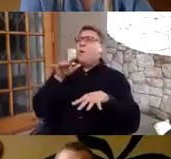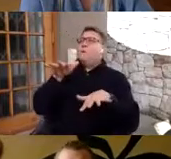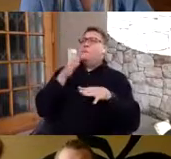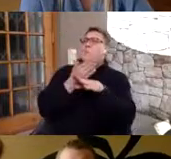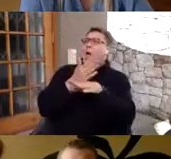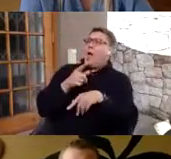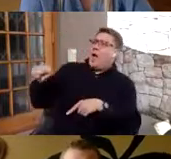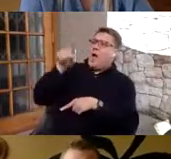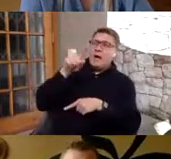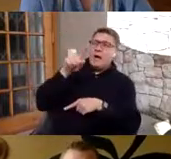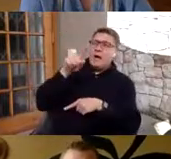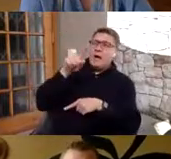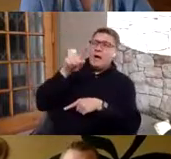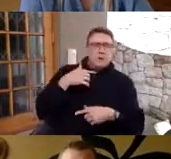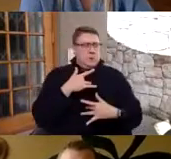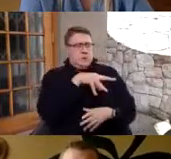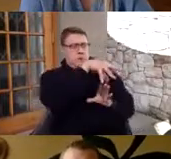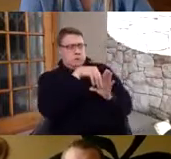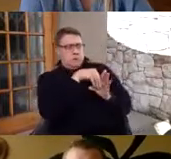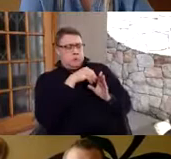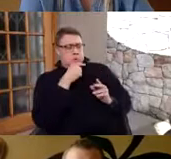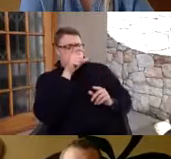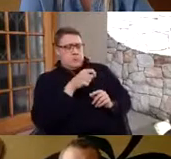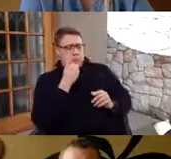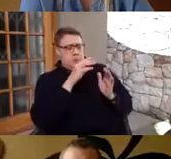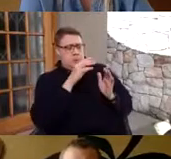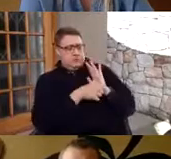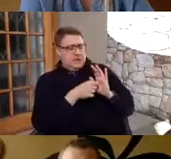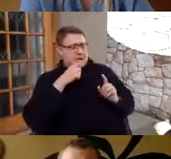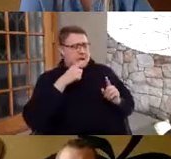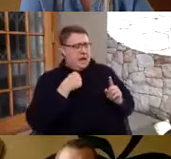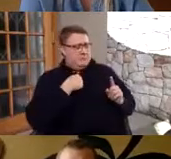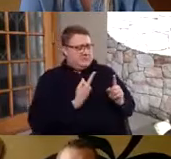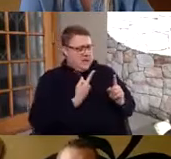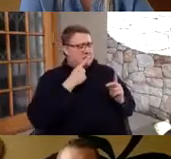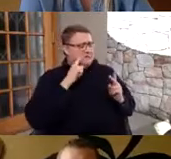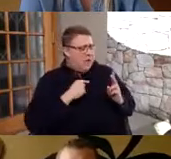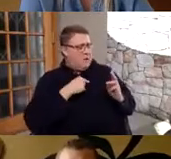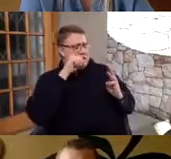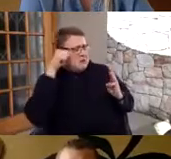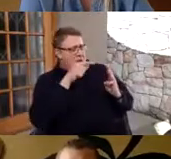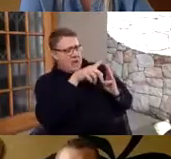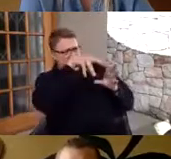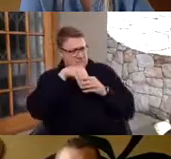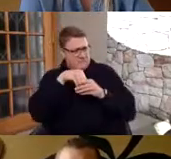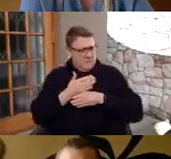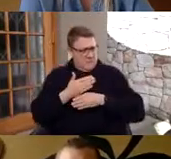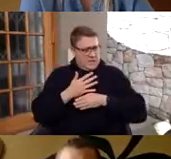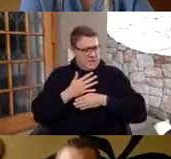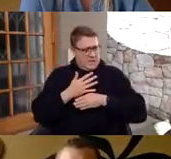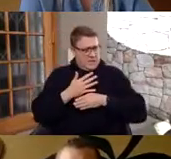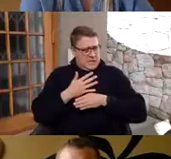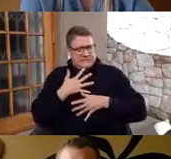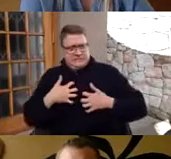integrating, like myself or like Terence or like Anne-Renee into whatever environment they need to be